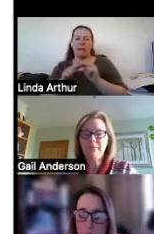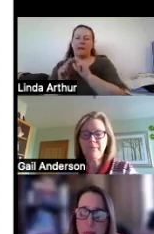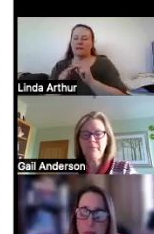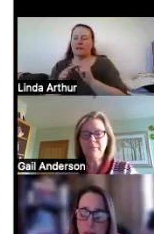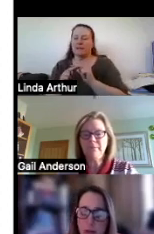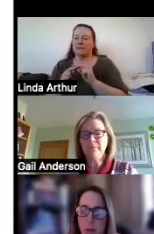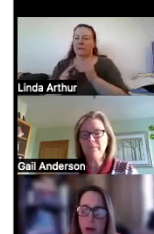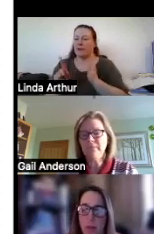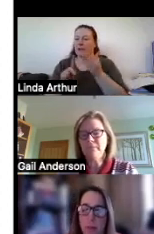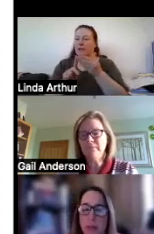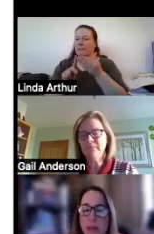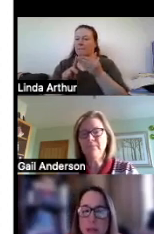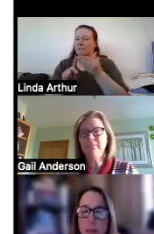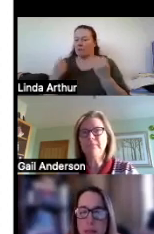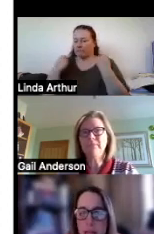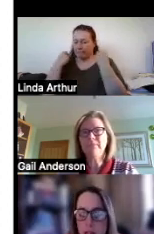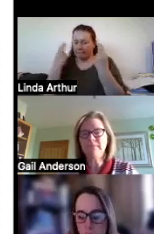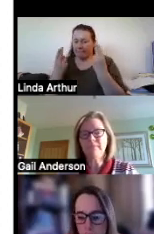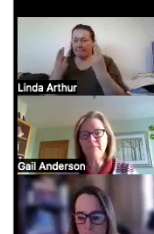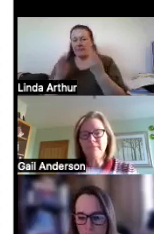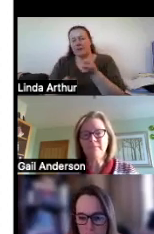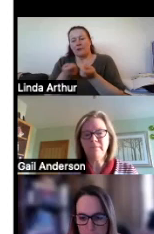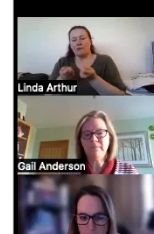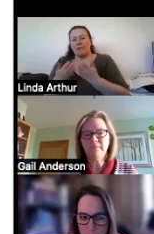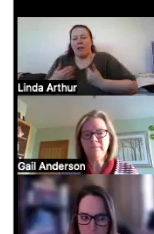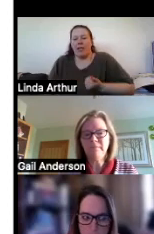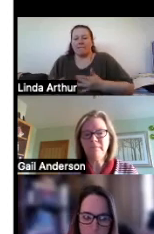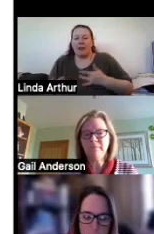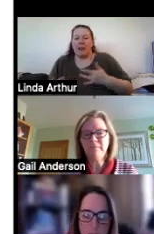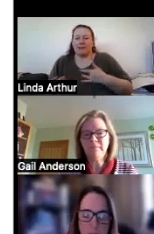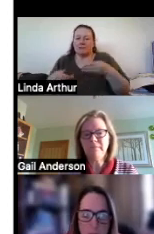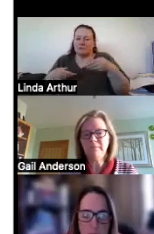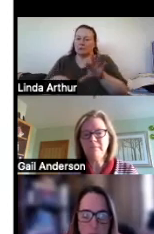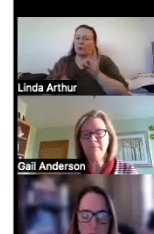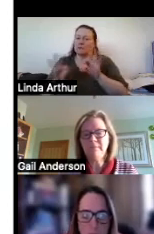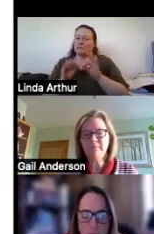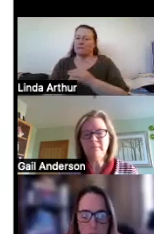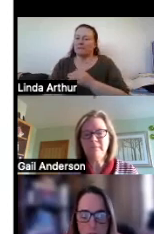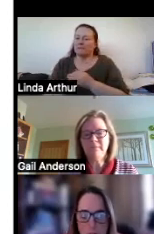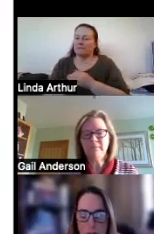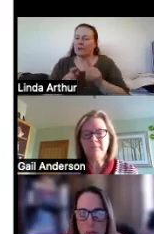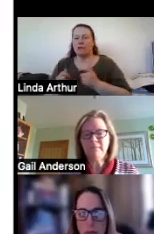We aim to do that through empowering women to be able to take control of their health and lifestyle choices. So